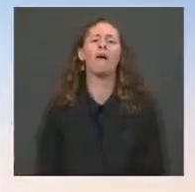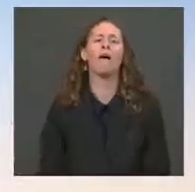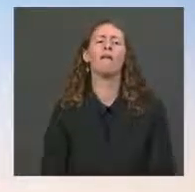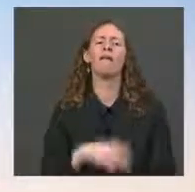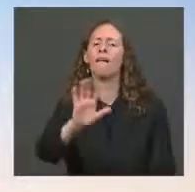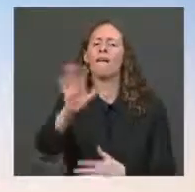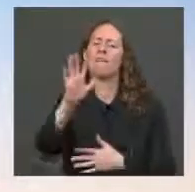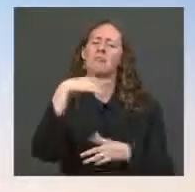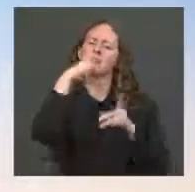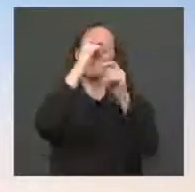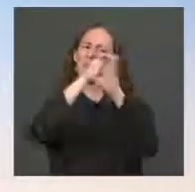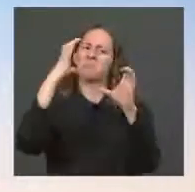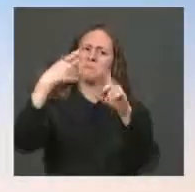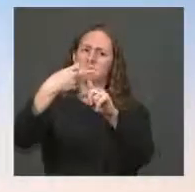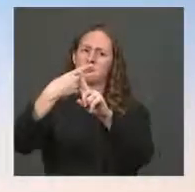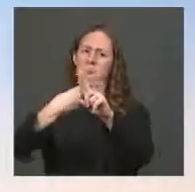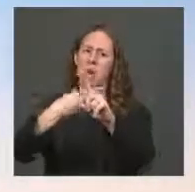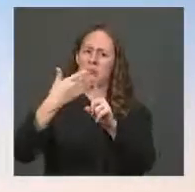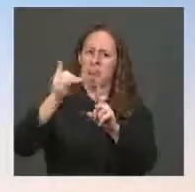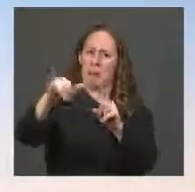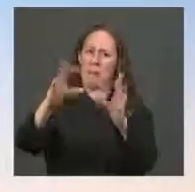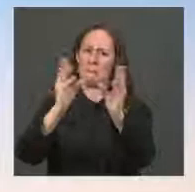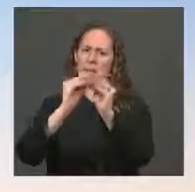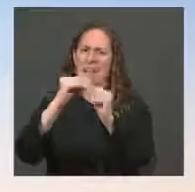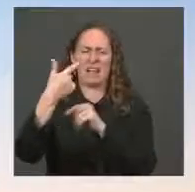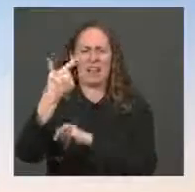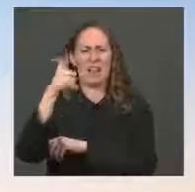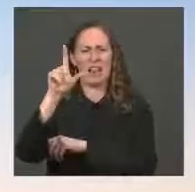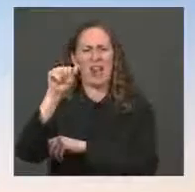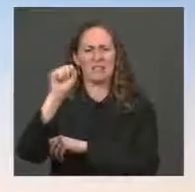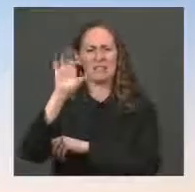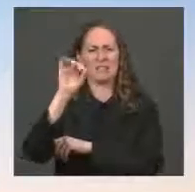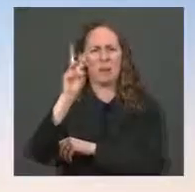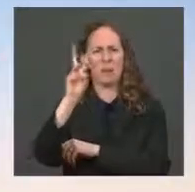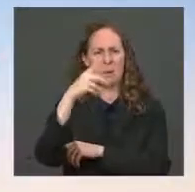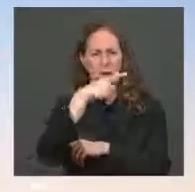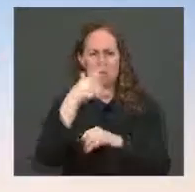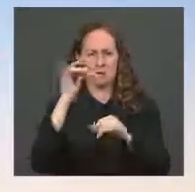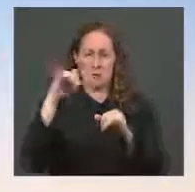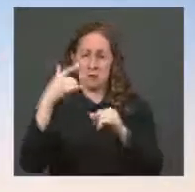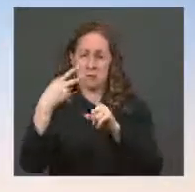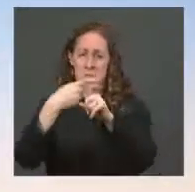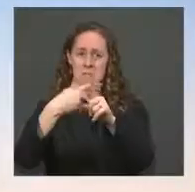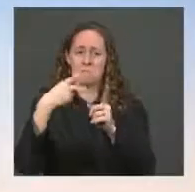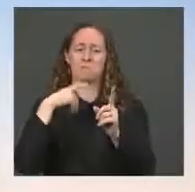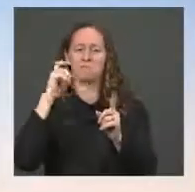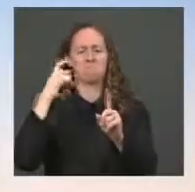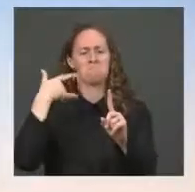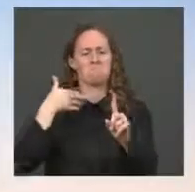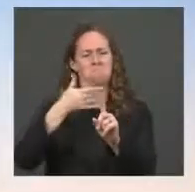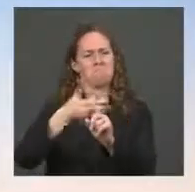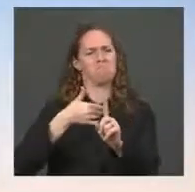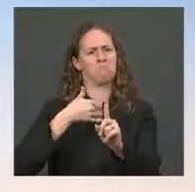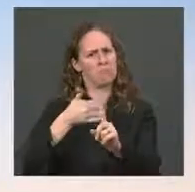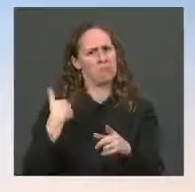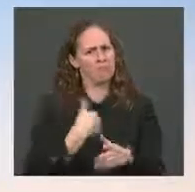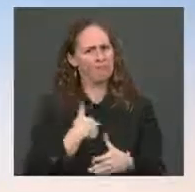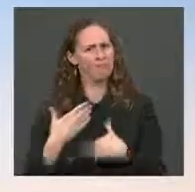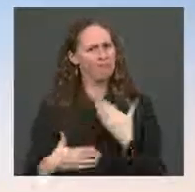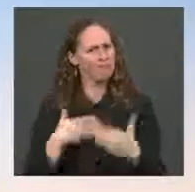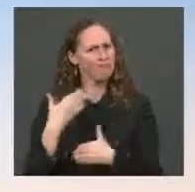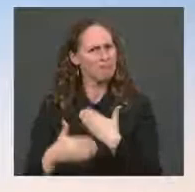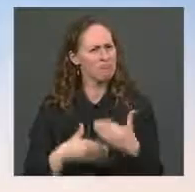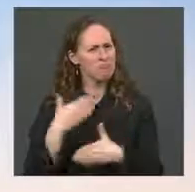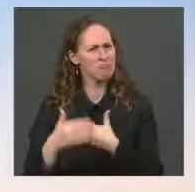with Glasgow. So obviously we hope to make progress in that period of time, and we're certainly making progress now, but I wouldn't tie it to what